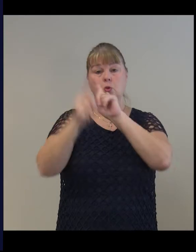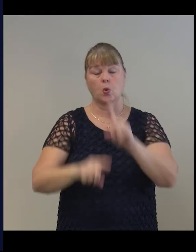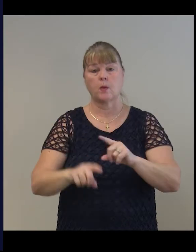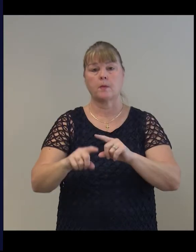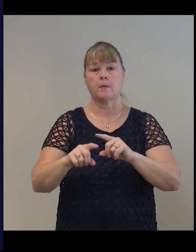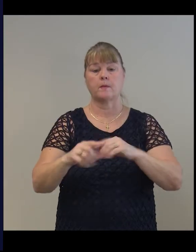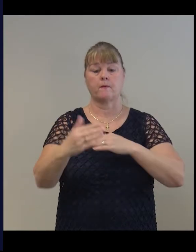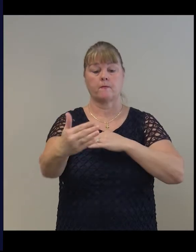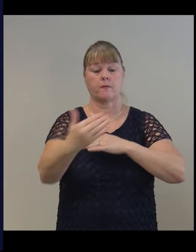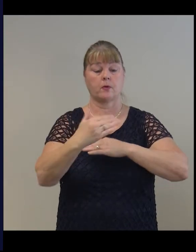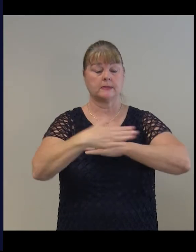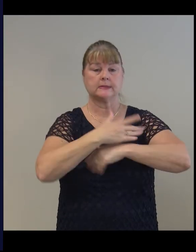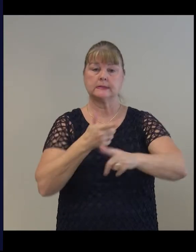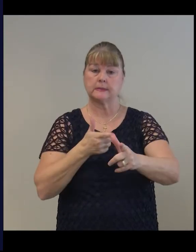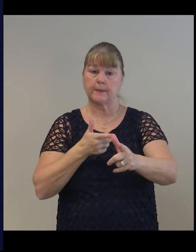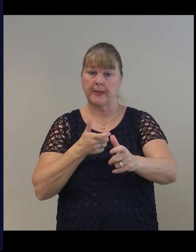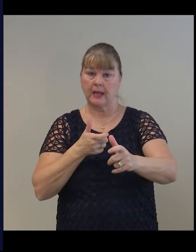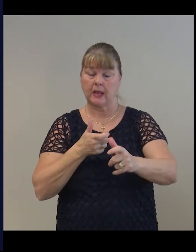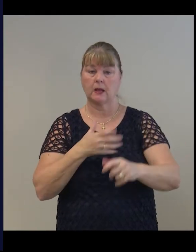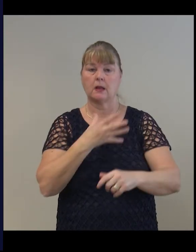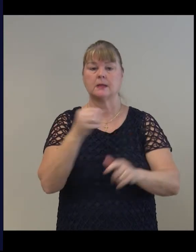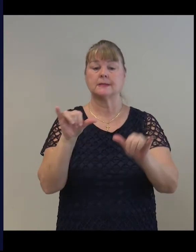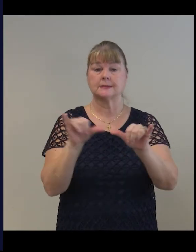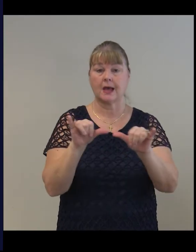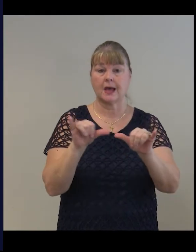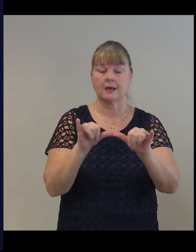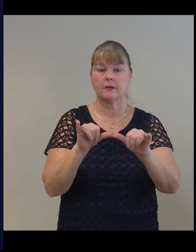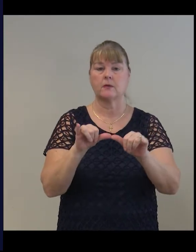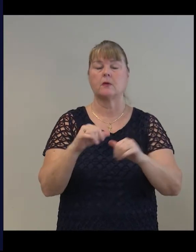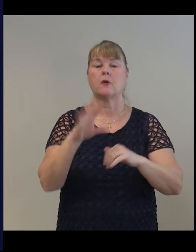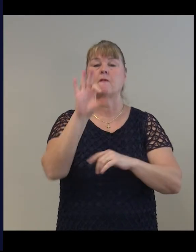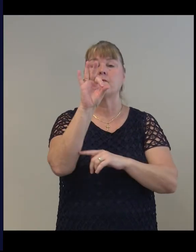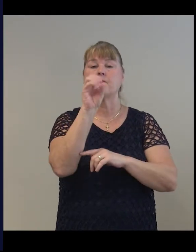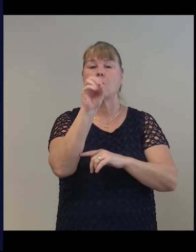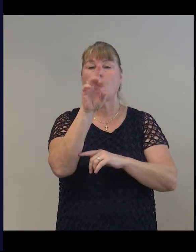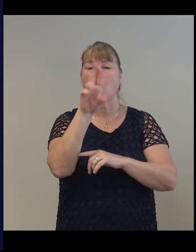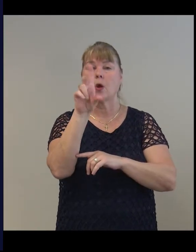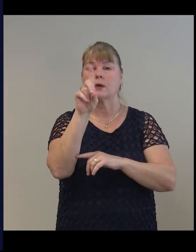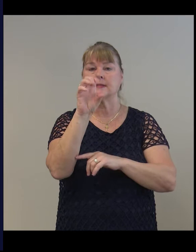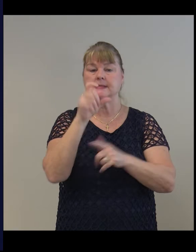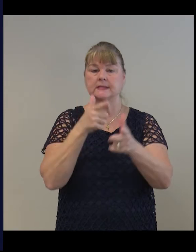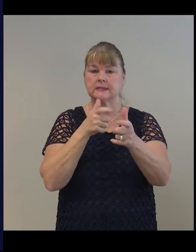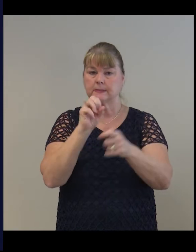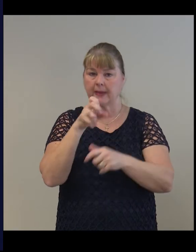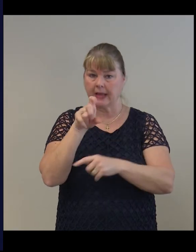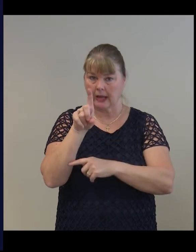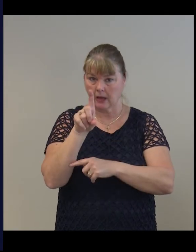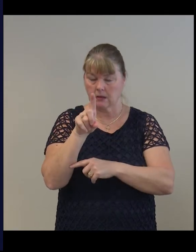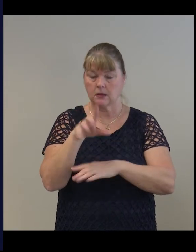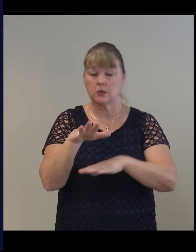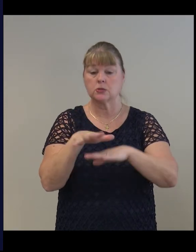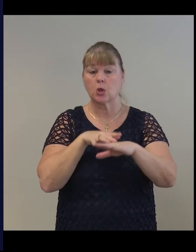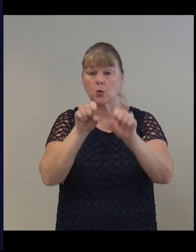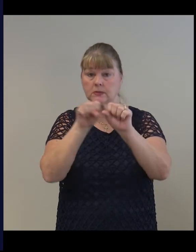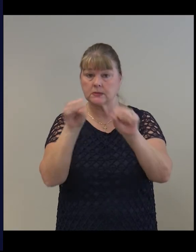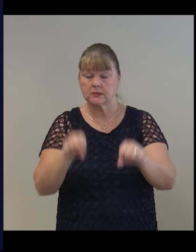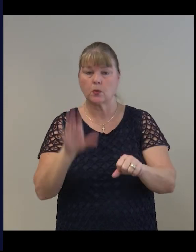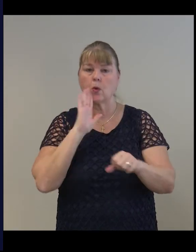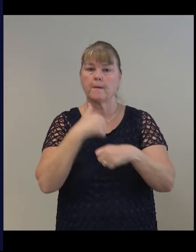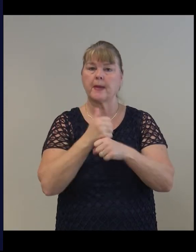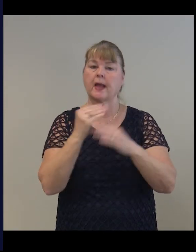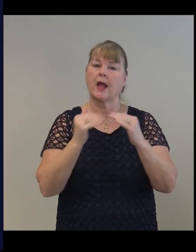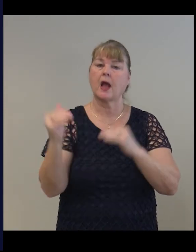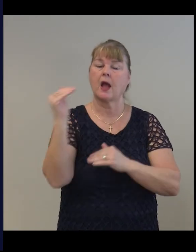speed plays a huge role. A slower system is going to produce higher surge. It's going to produce higher